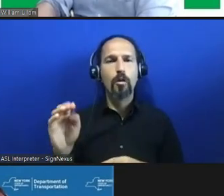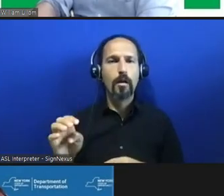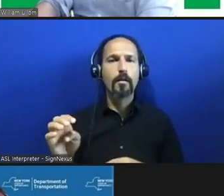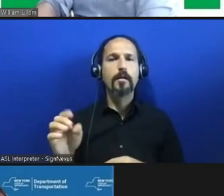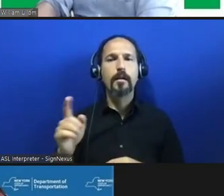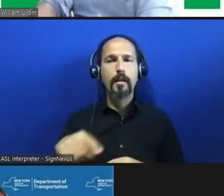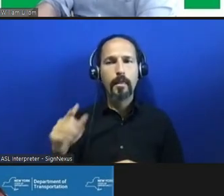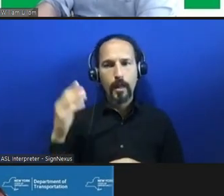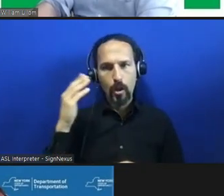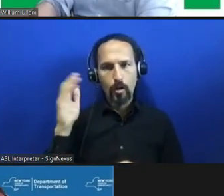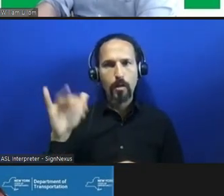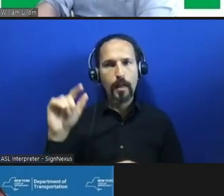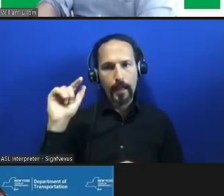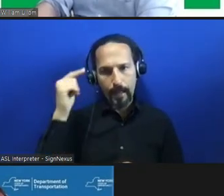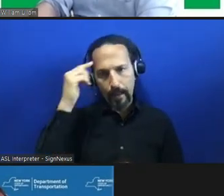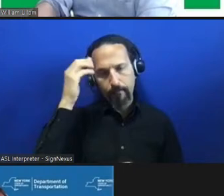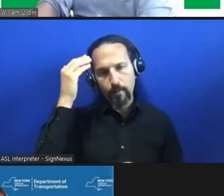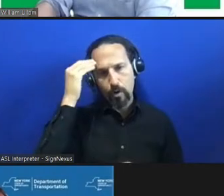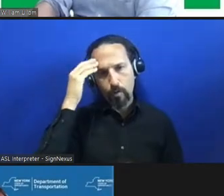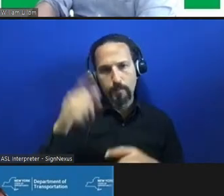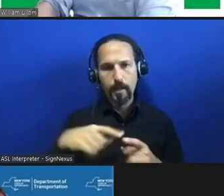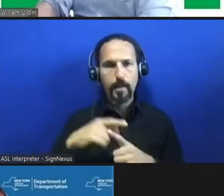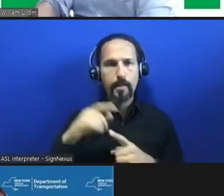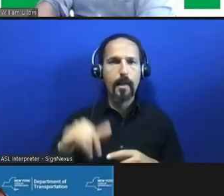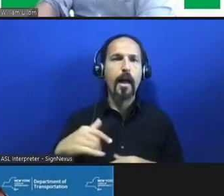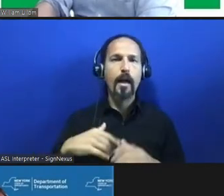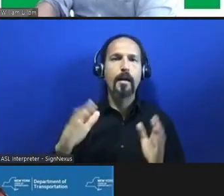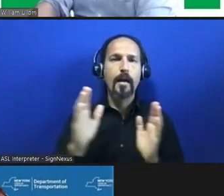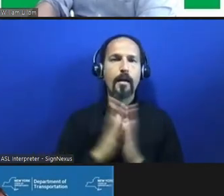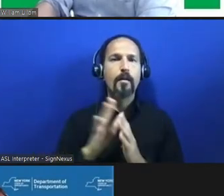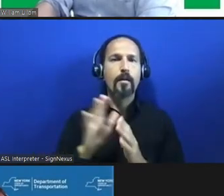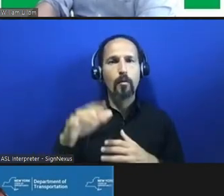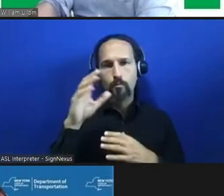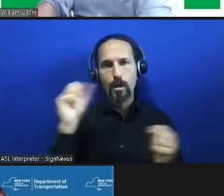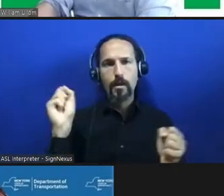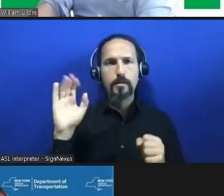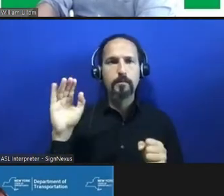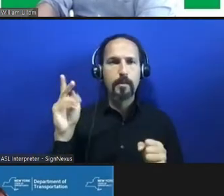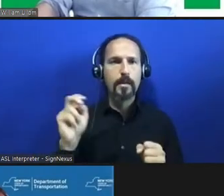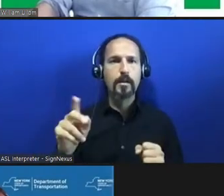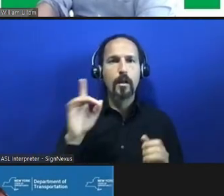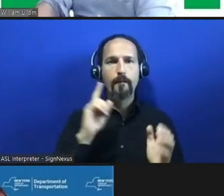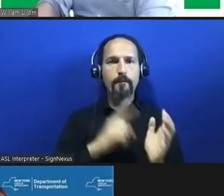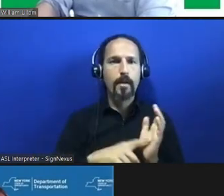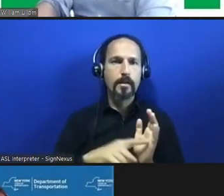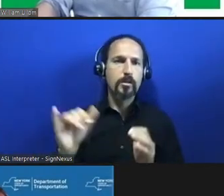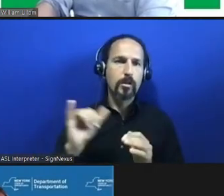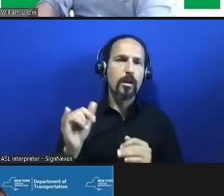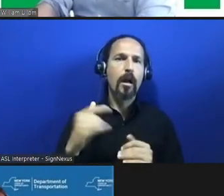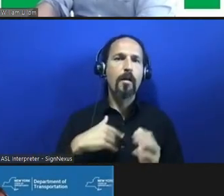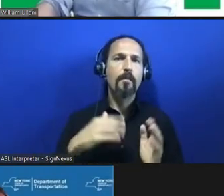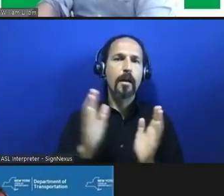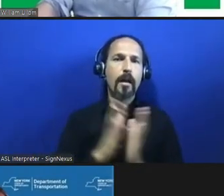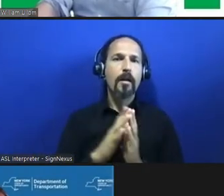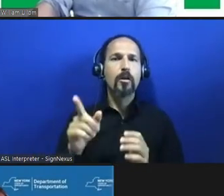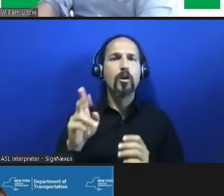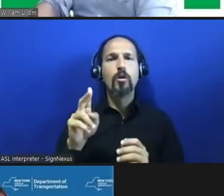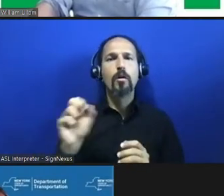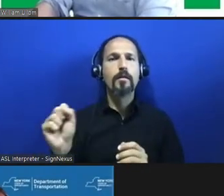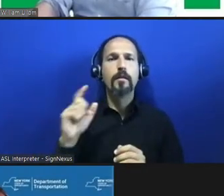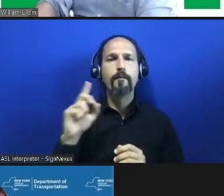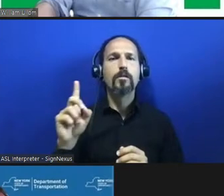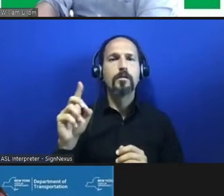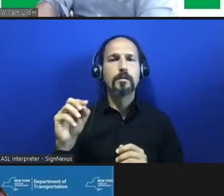knows about it Governor Hogle knows about it and I've asked President Biden to make an investigation so I'm asking the U.S Department of